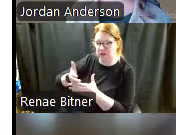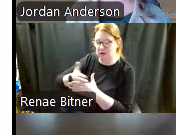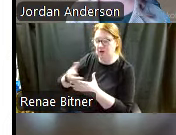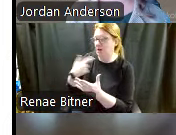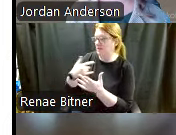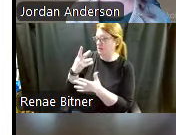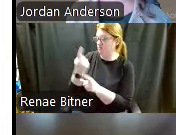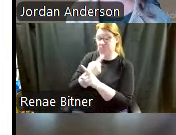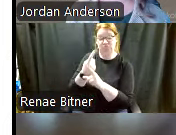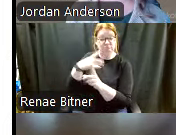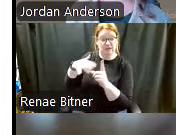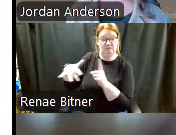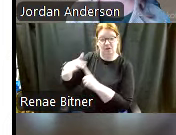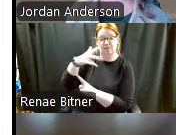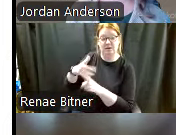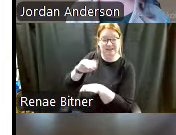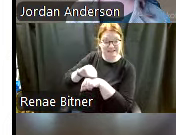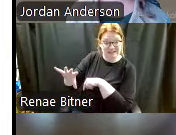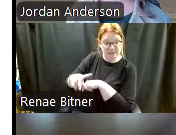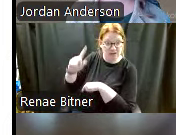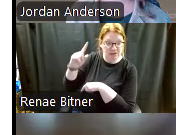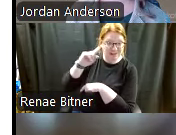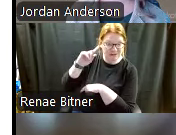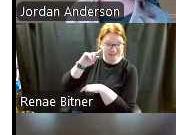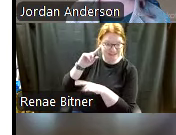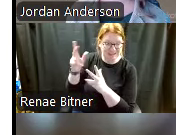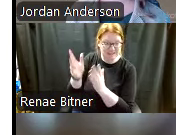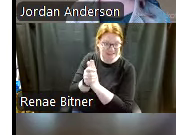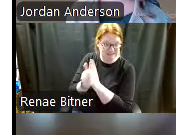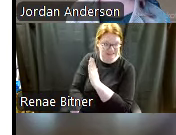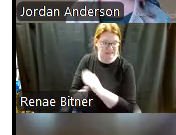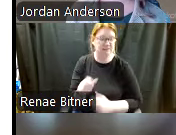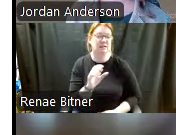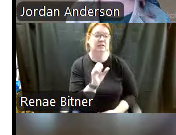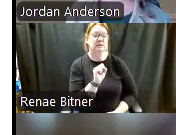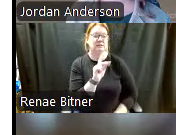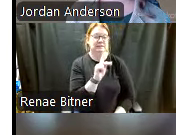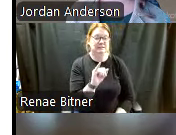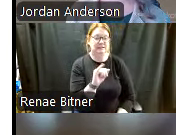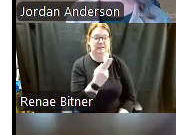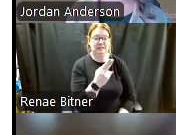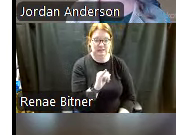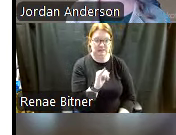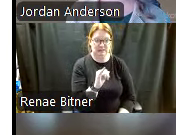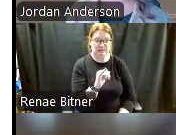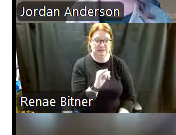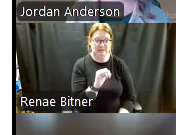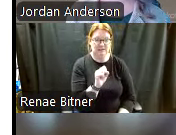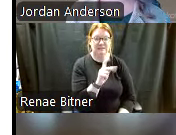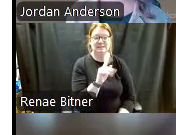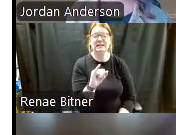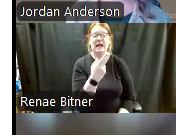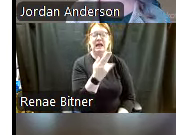their listening skills. The Cincinnati auditory checklist we move into as they get older, and then using our Sky High